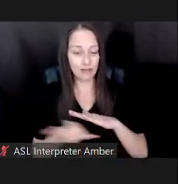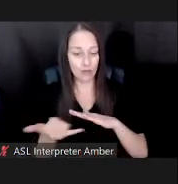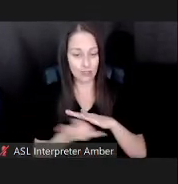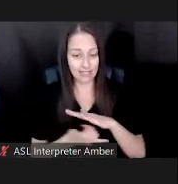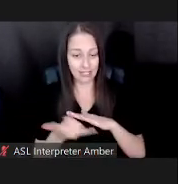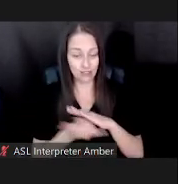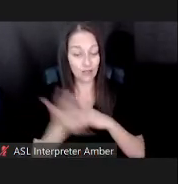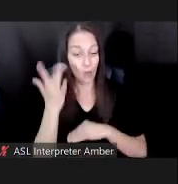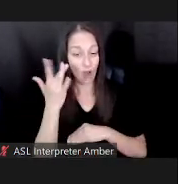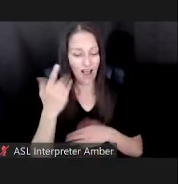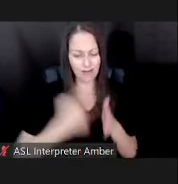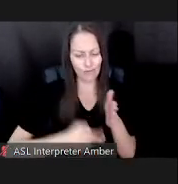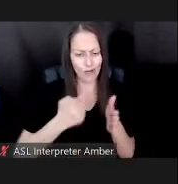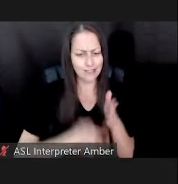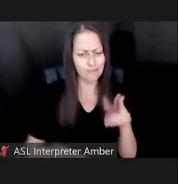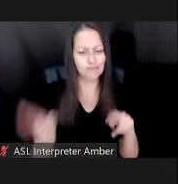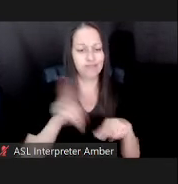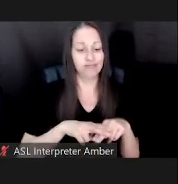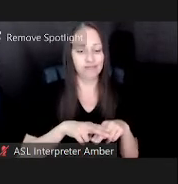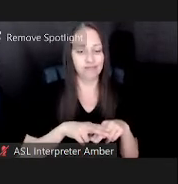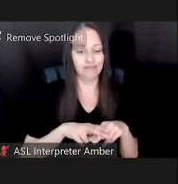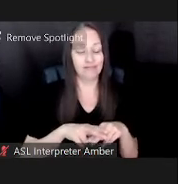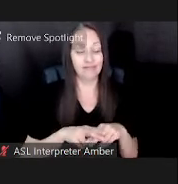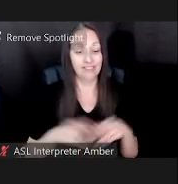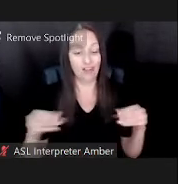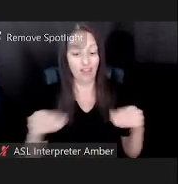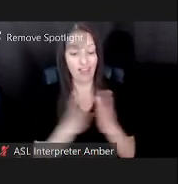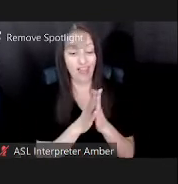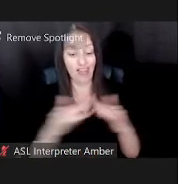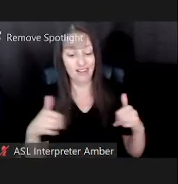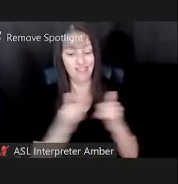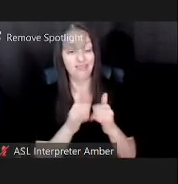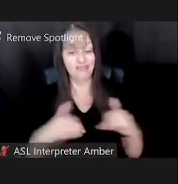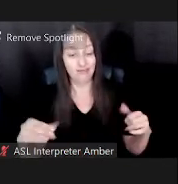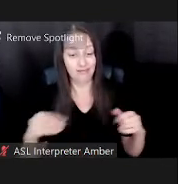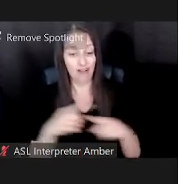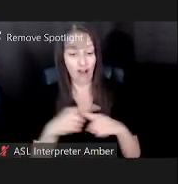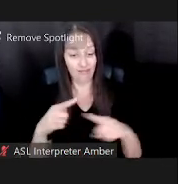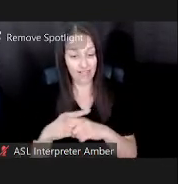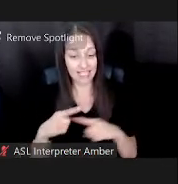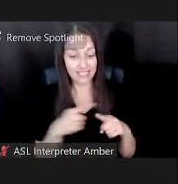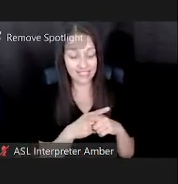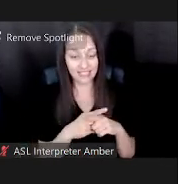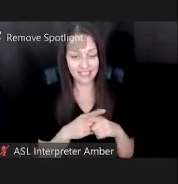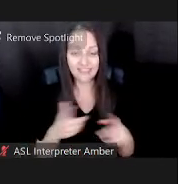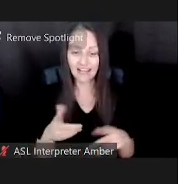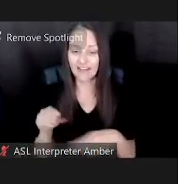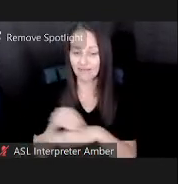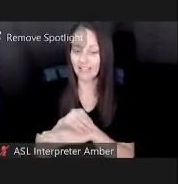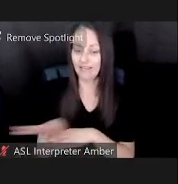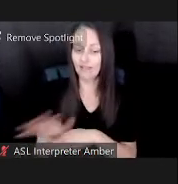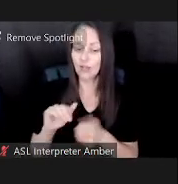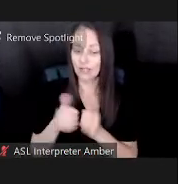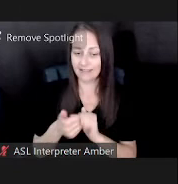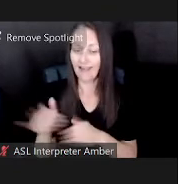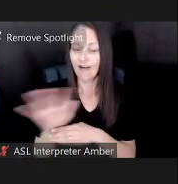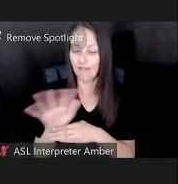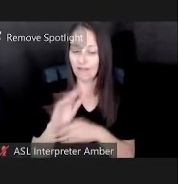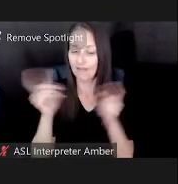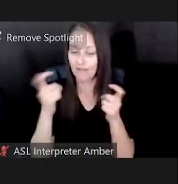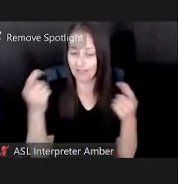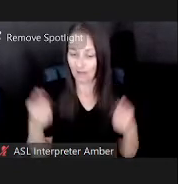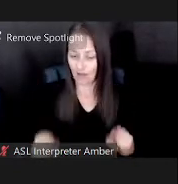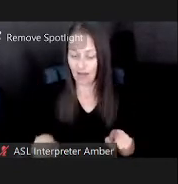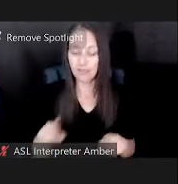These conflicts impacted the how the Santiago Mil International Festival was held later in January